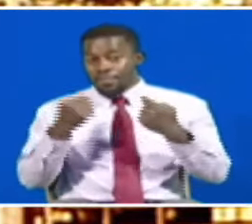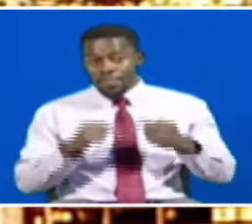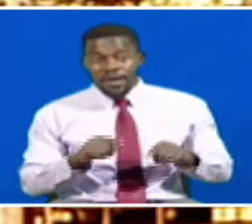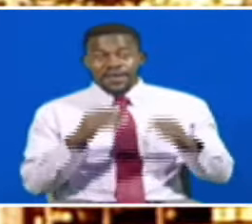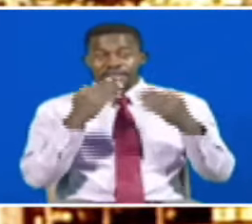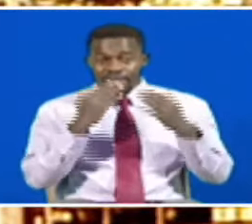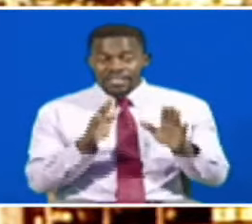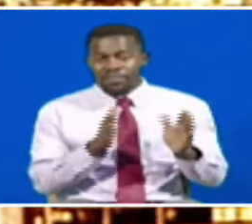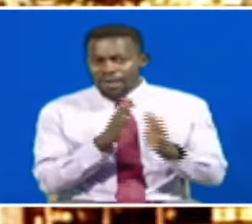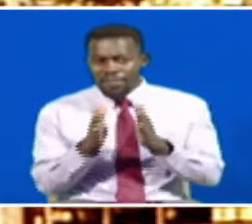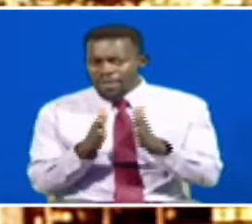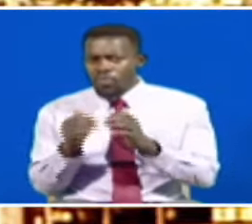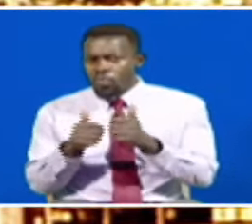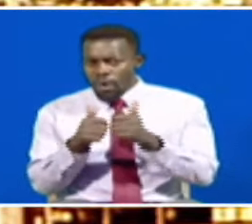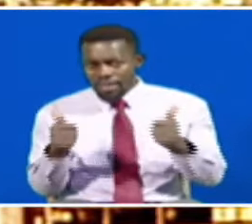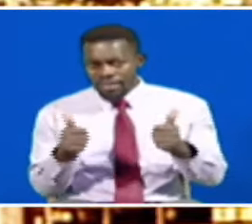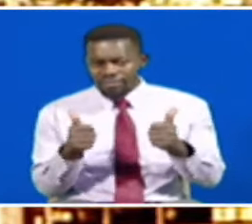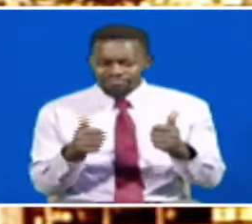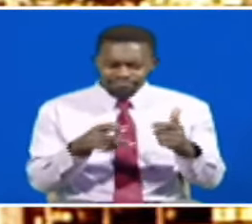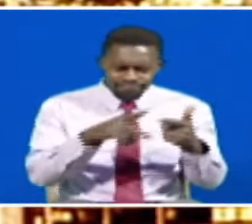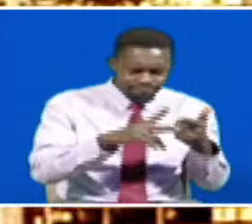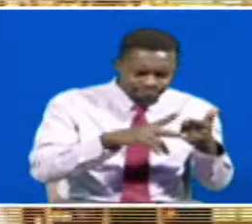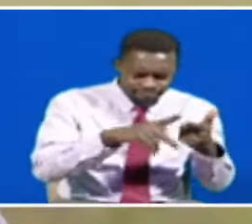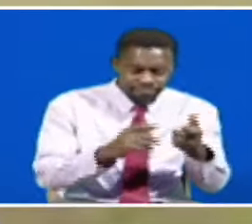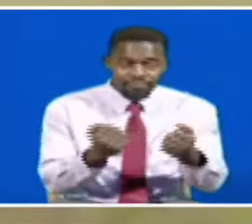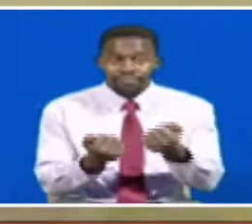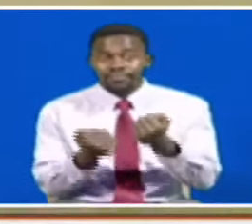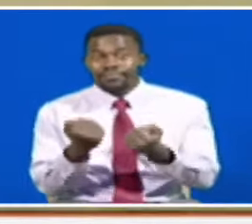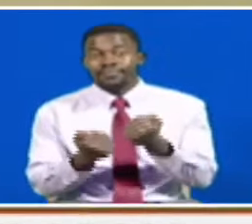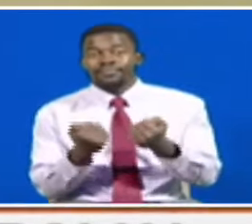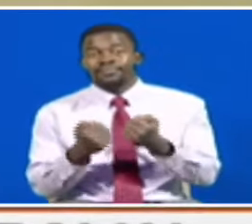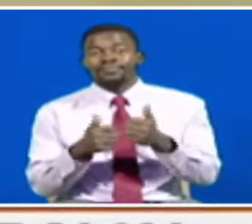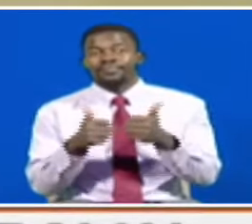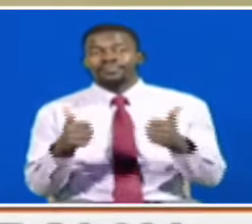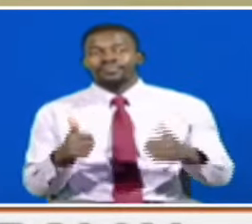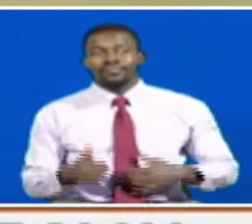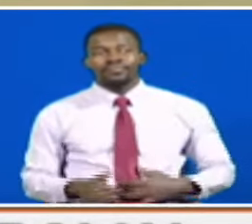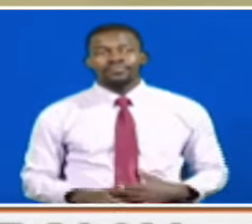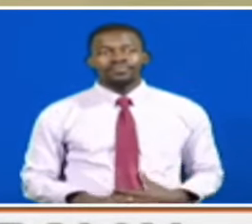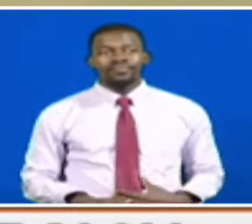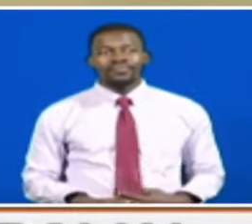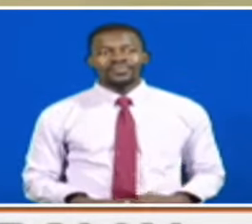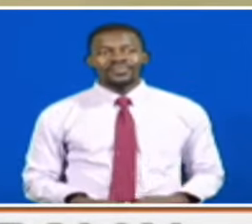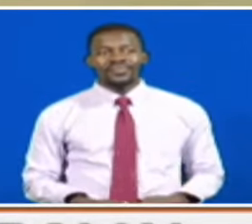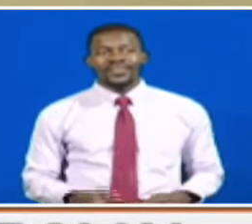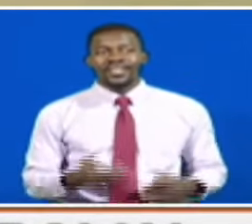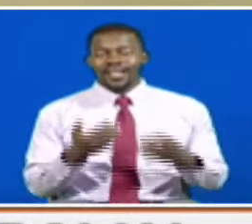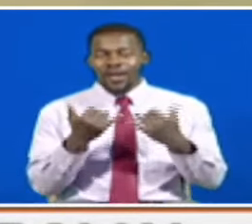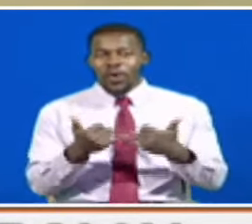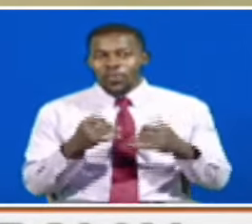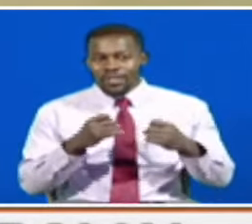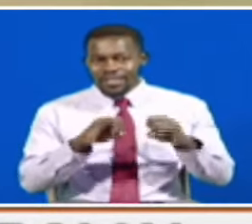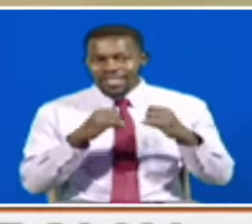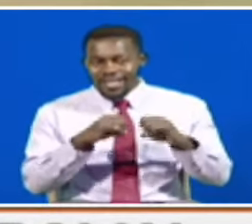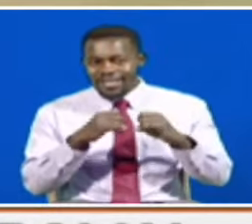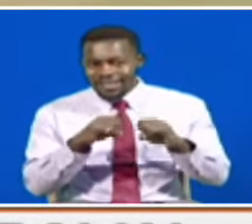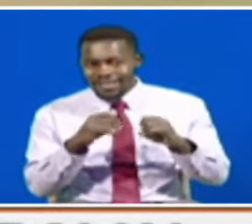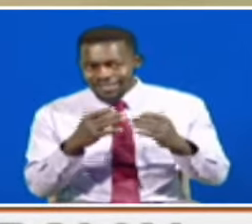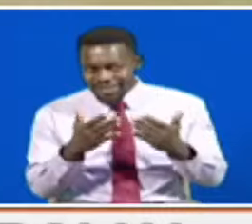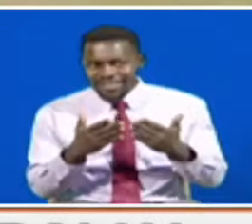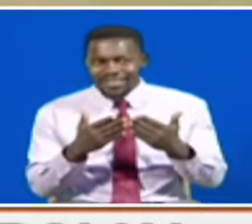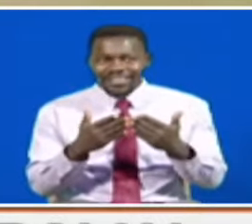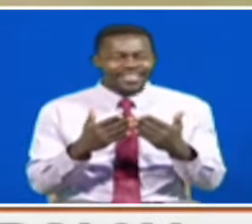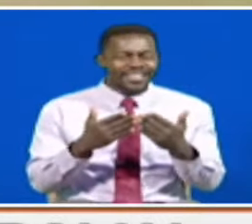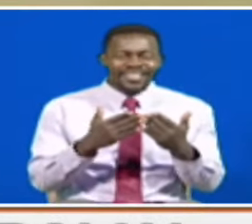matayarisho ya mwisho kwa magari yao. Yeah, first I need you know to get used to the temperature here. It's very